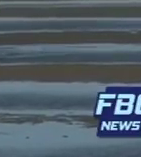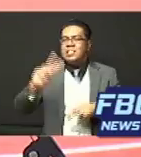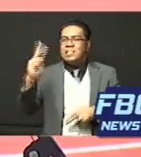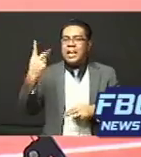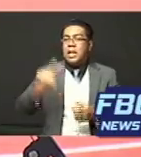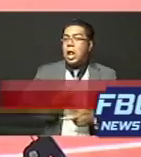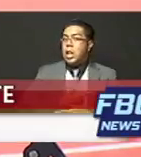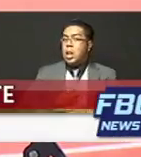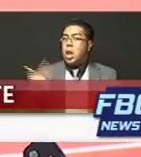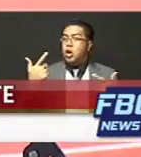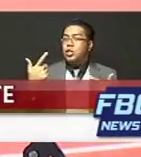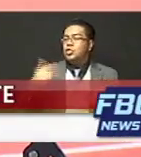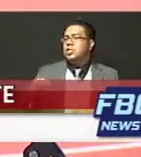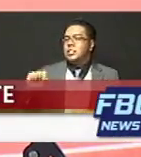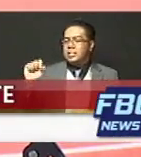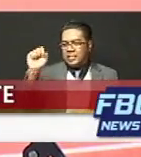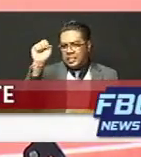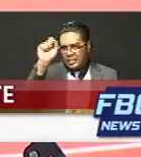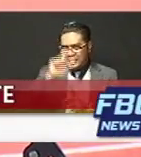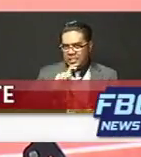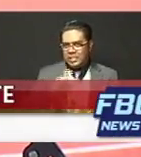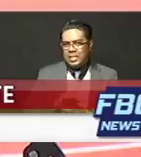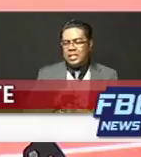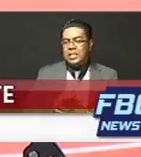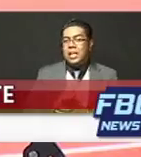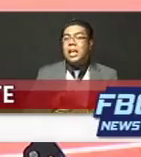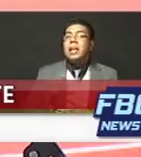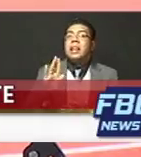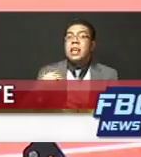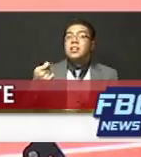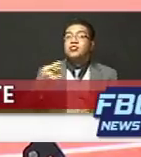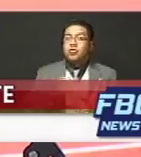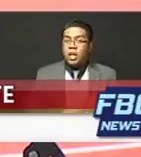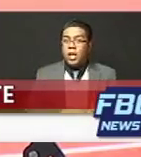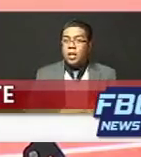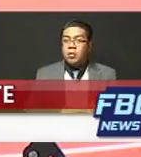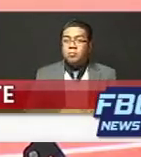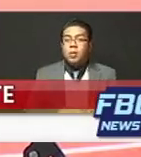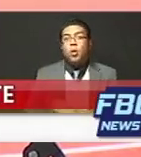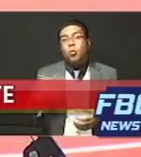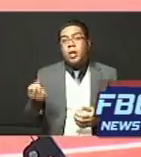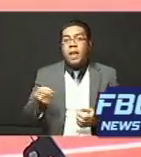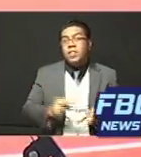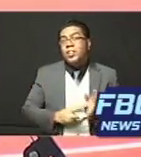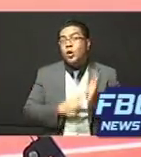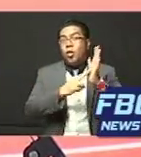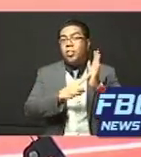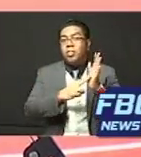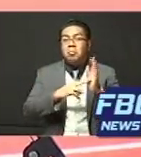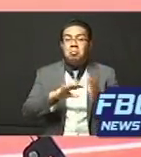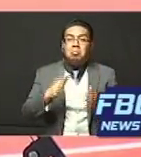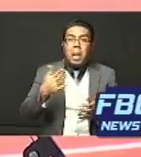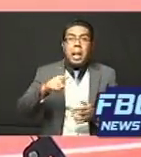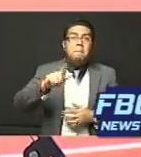year. Next year, we will have it in the north, in